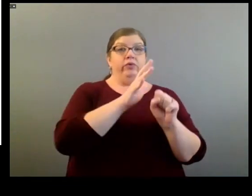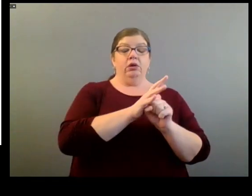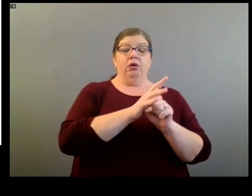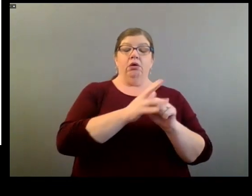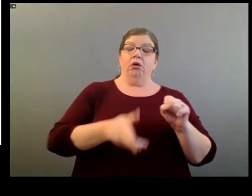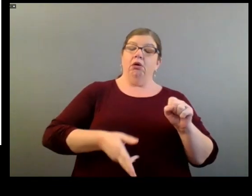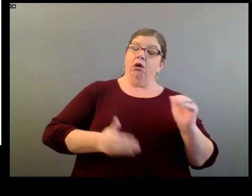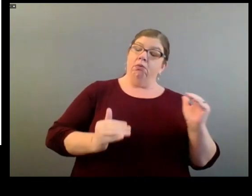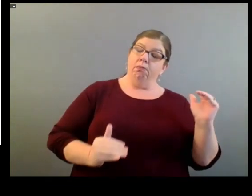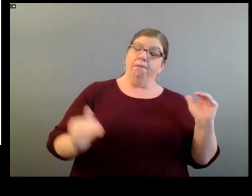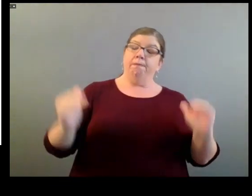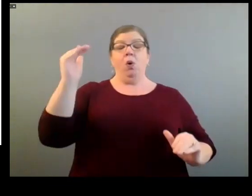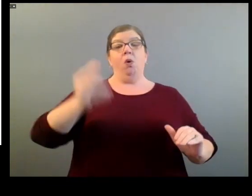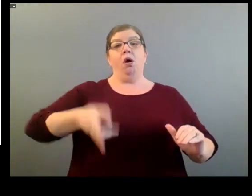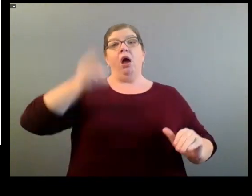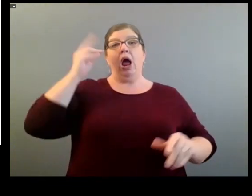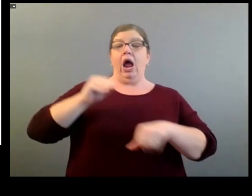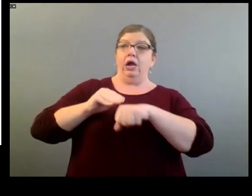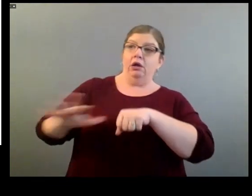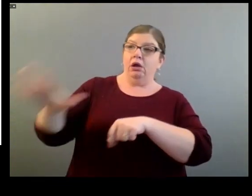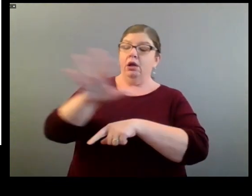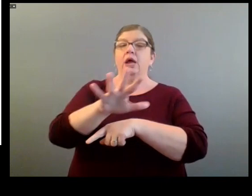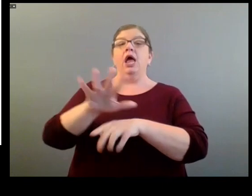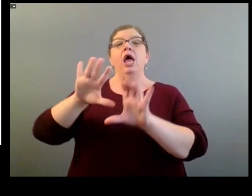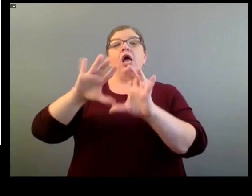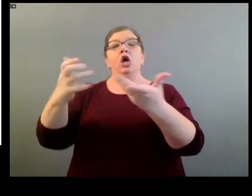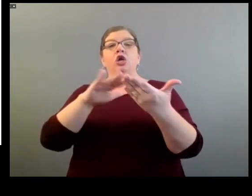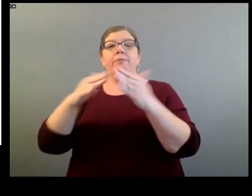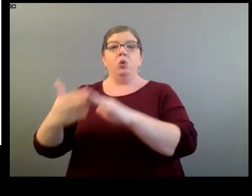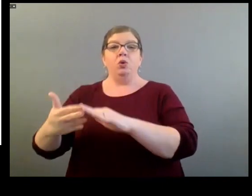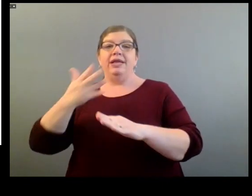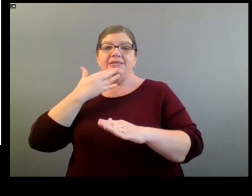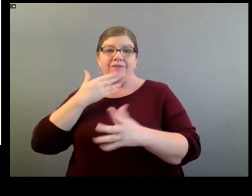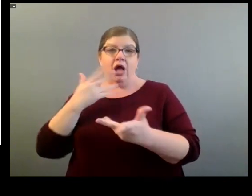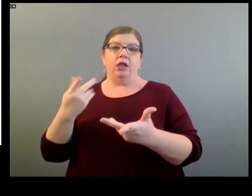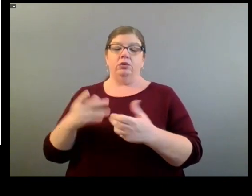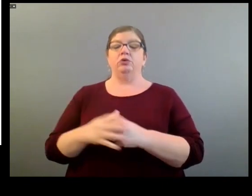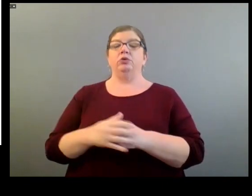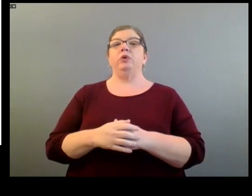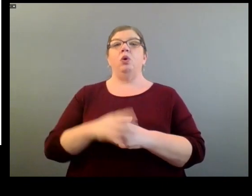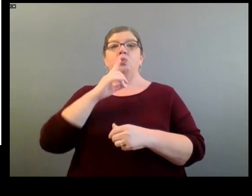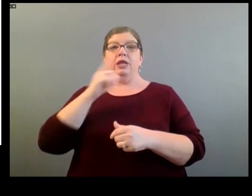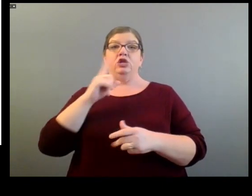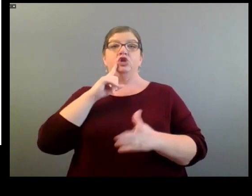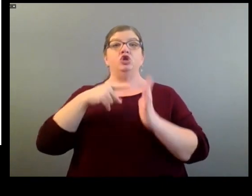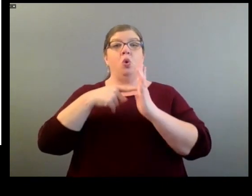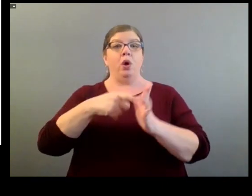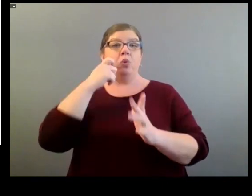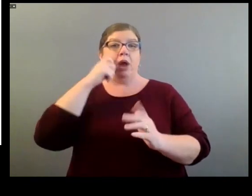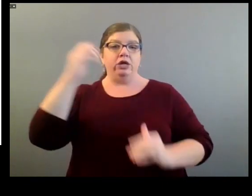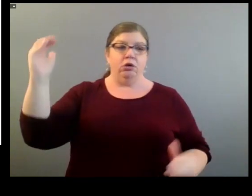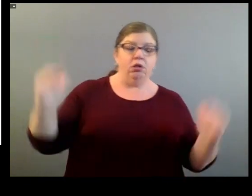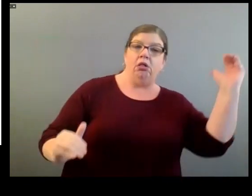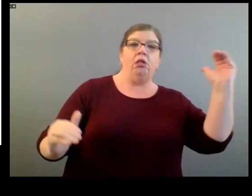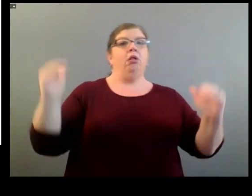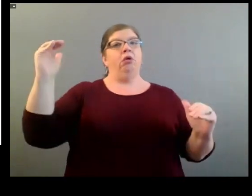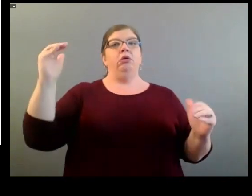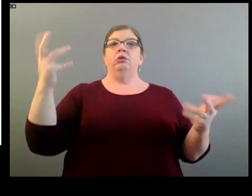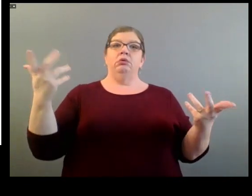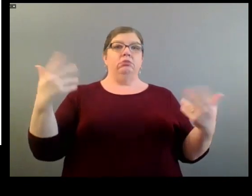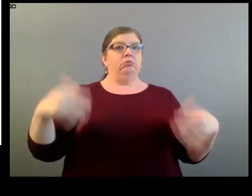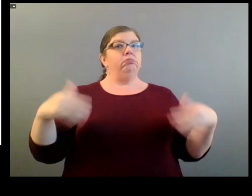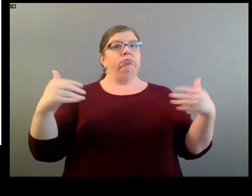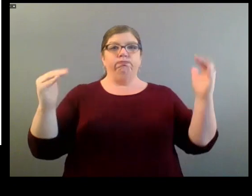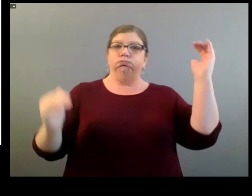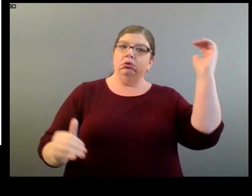disproportionately impacted communities of color, highlighting racial disparities. While Hispanics